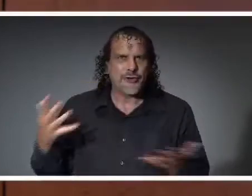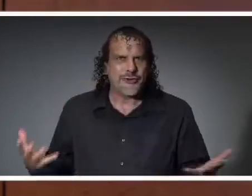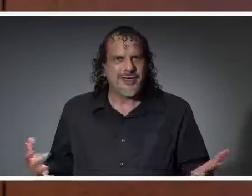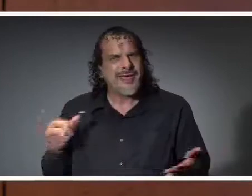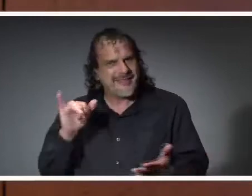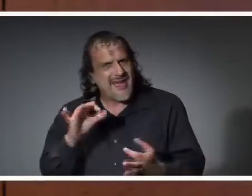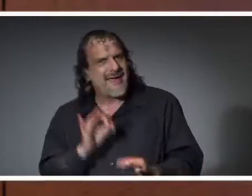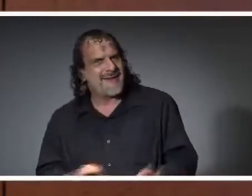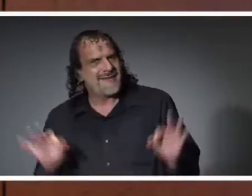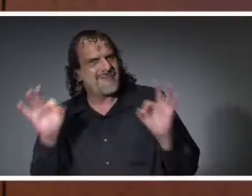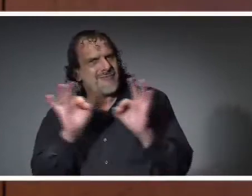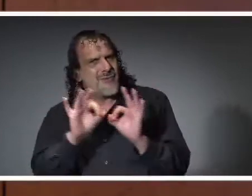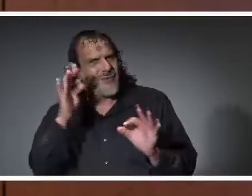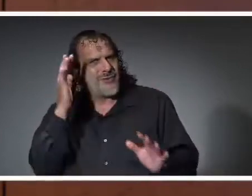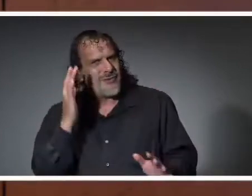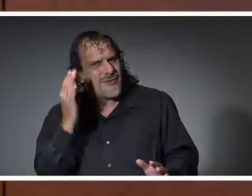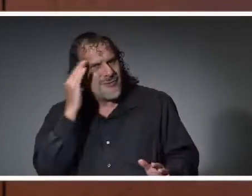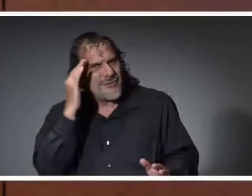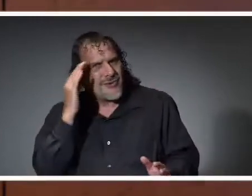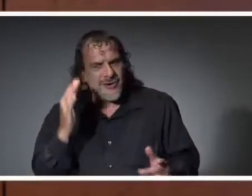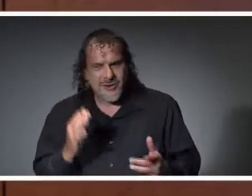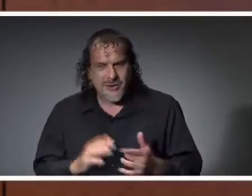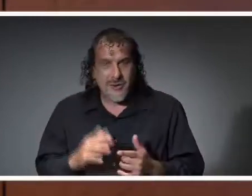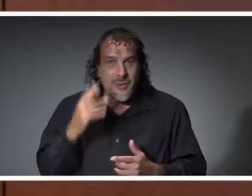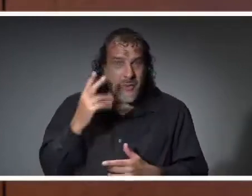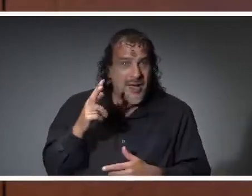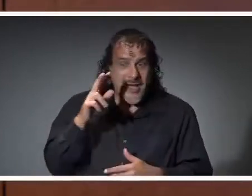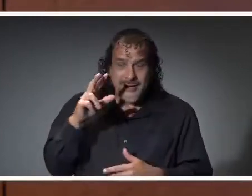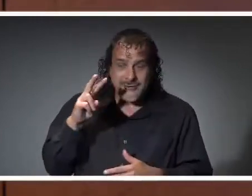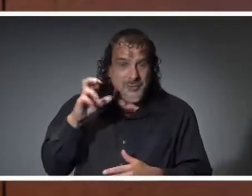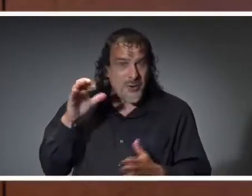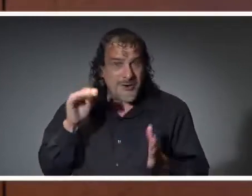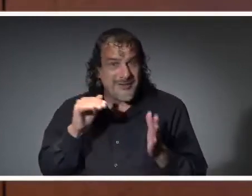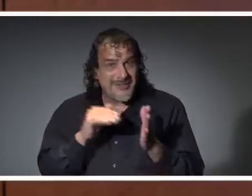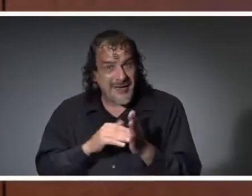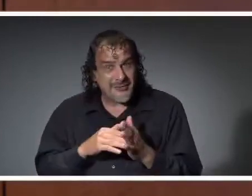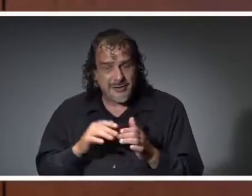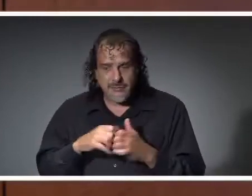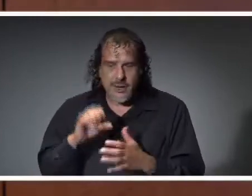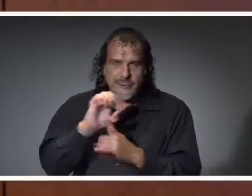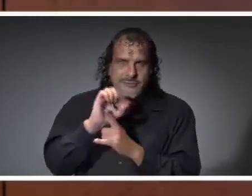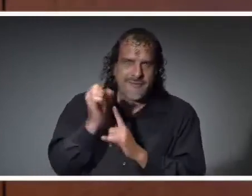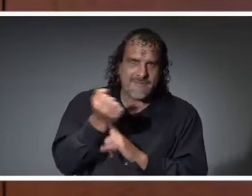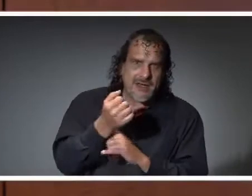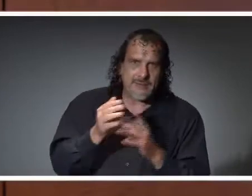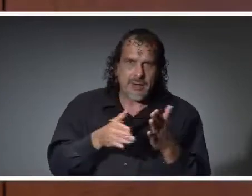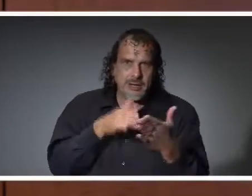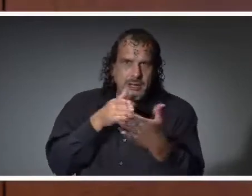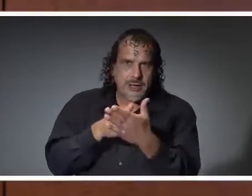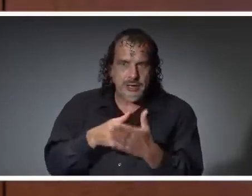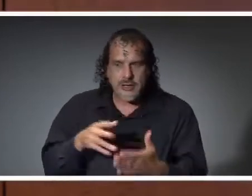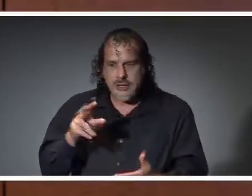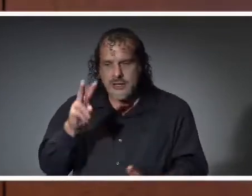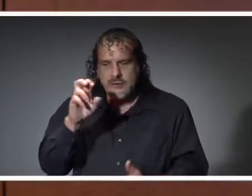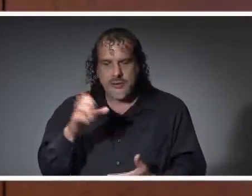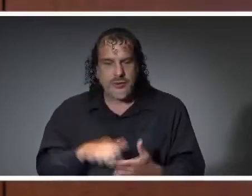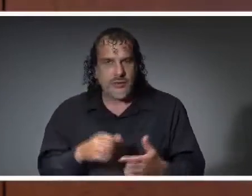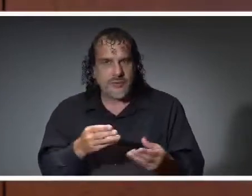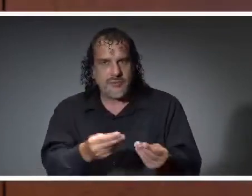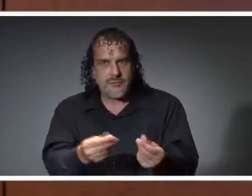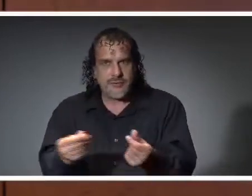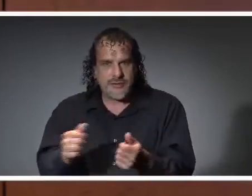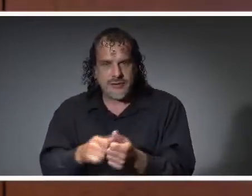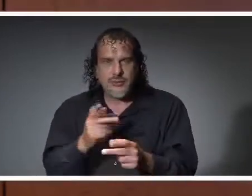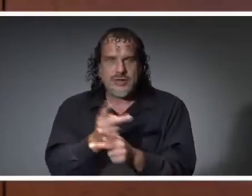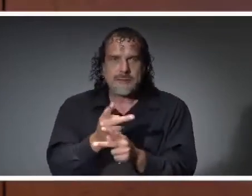question would be, well, why 200,000? Because the environmental issues would be addressed with that, and 200,000 acres would flood anyway to keep the wetlands